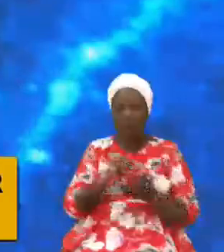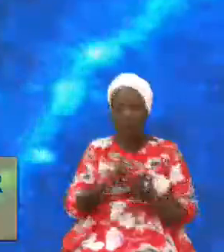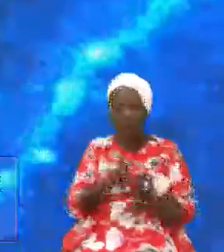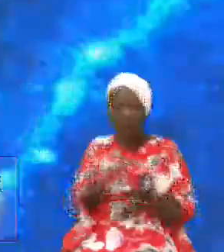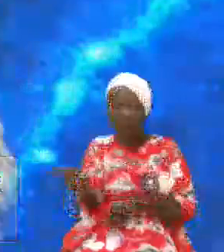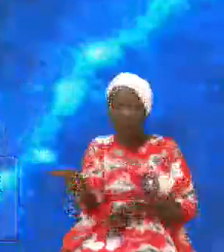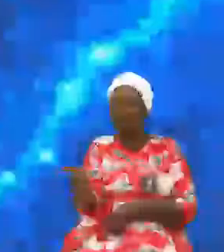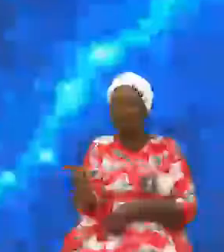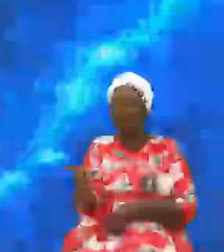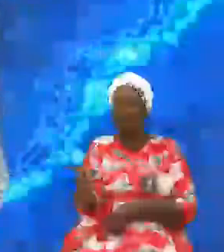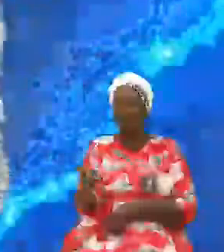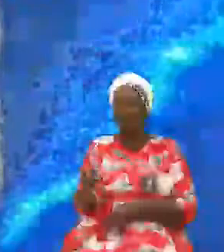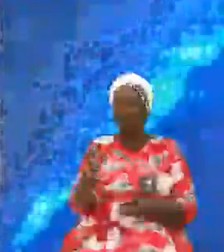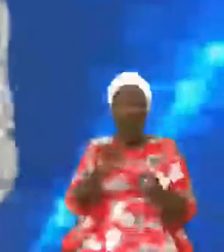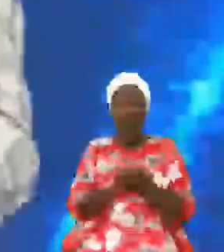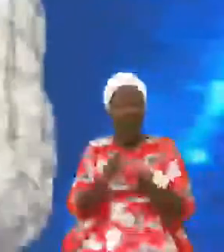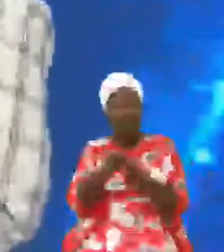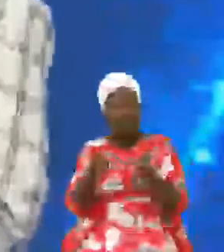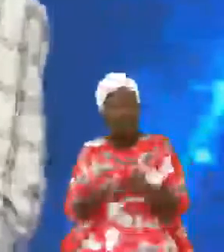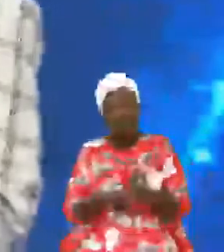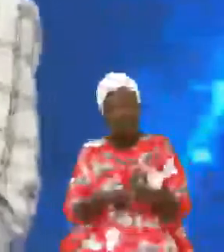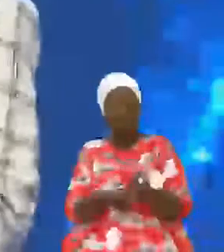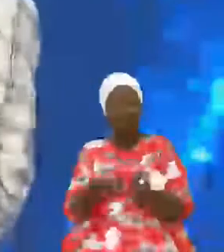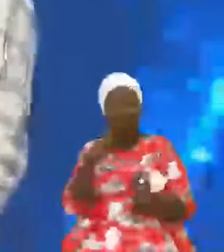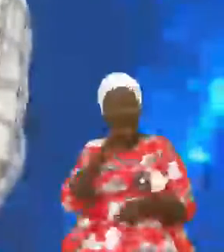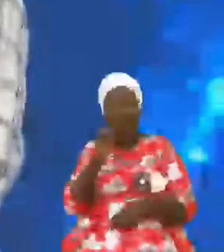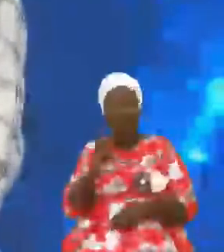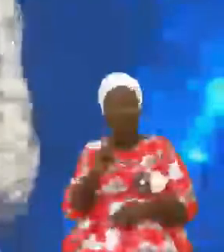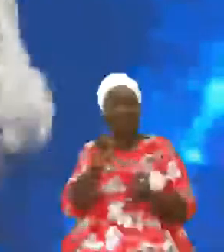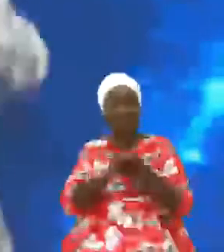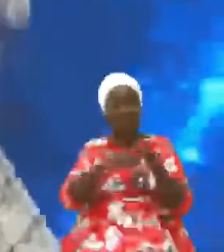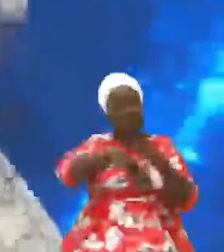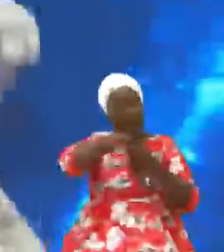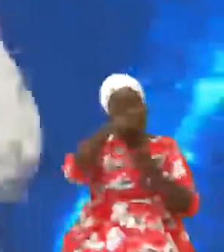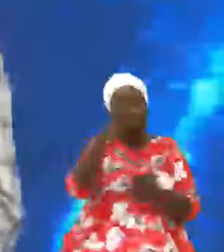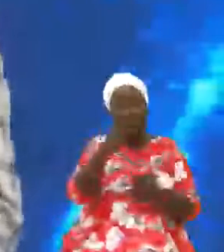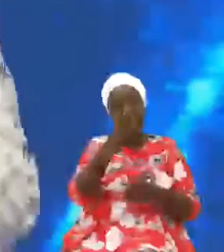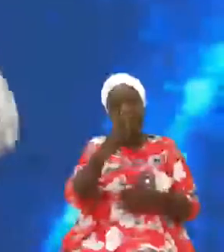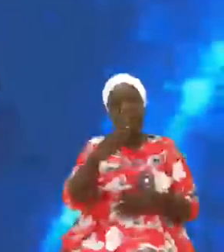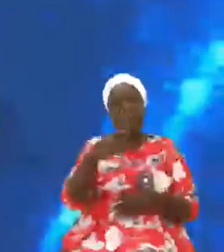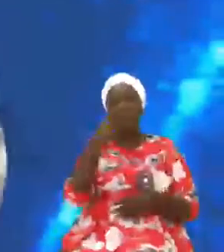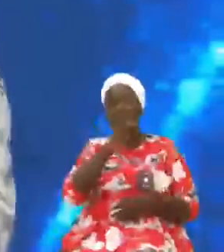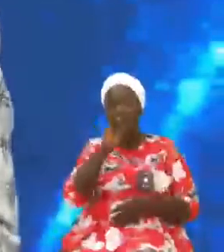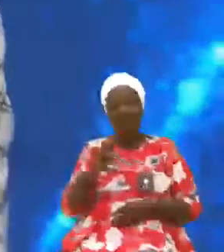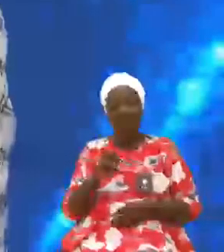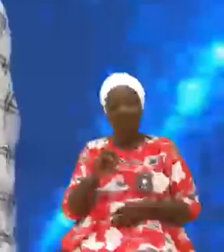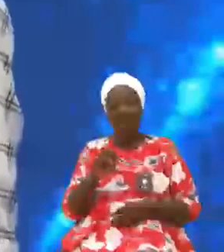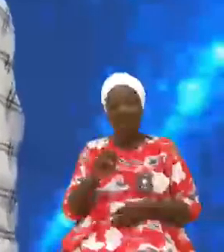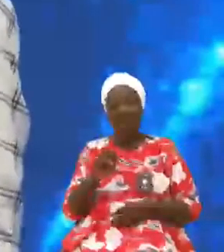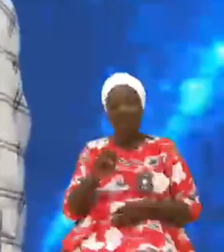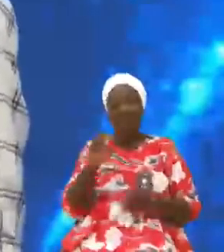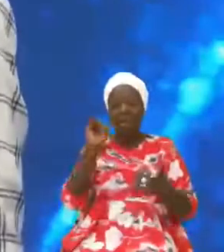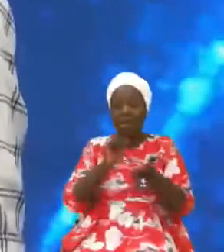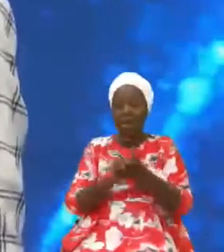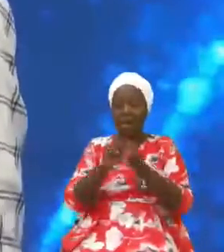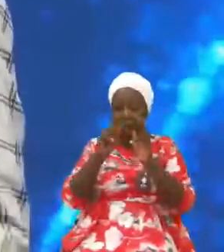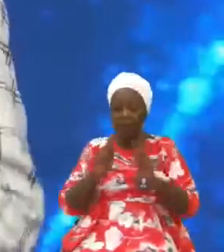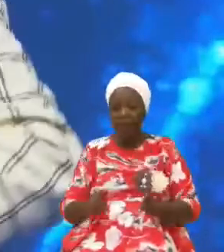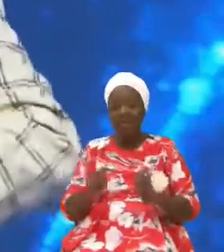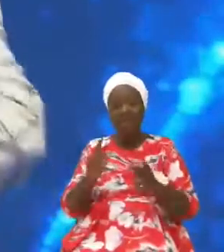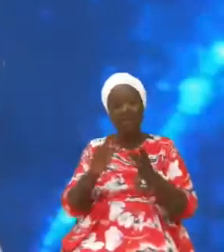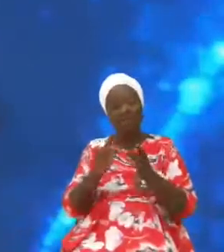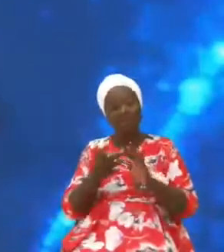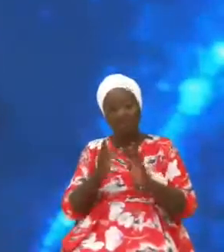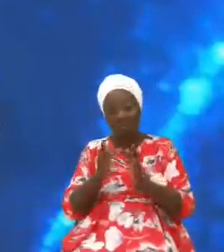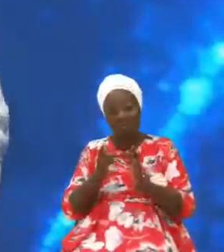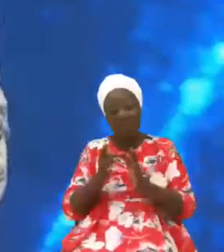delivered. Whosoever, that corner, whosoever, that place, whosoever, that outside congregation